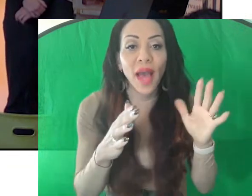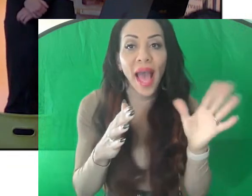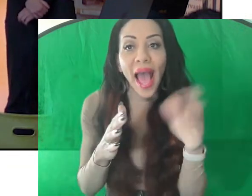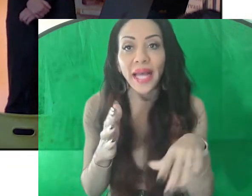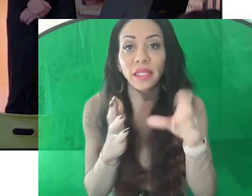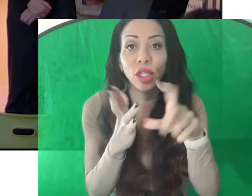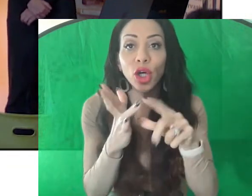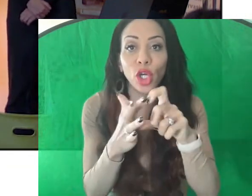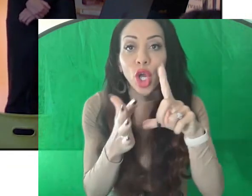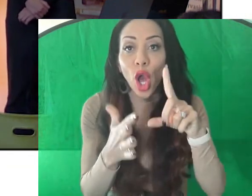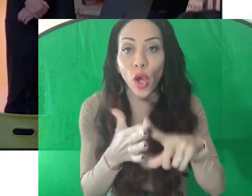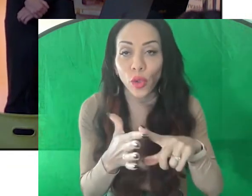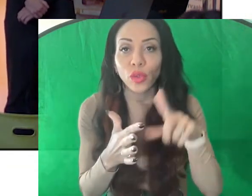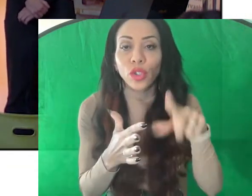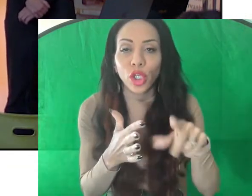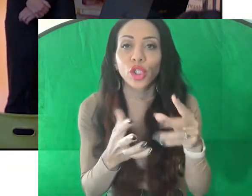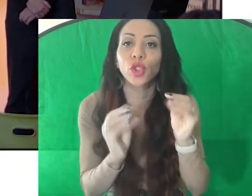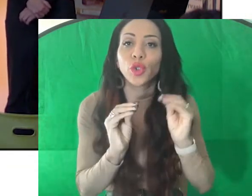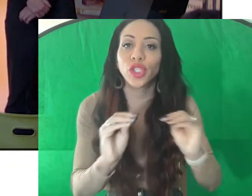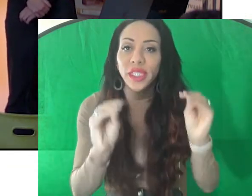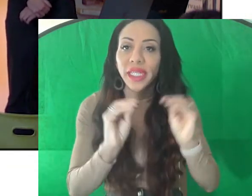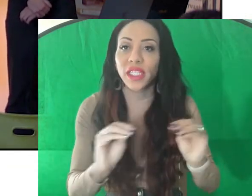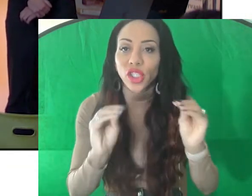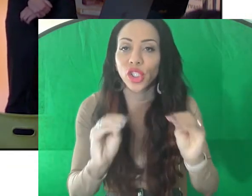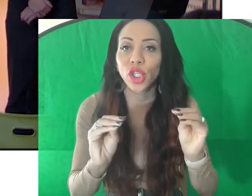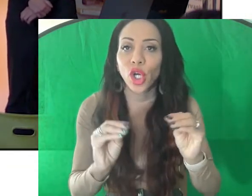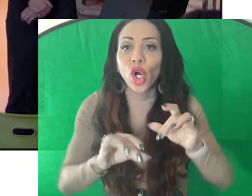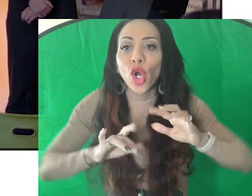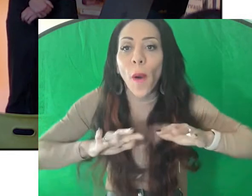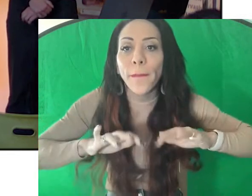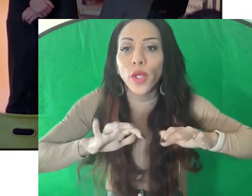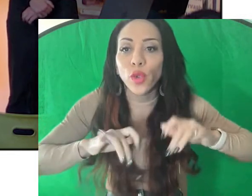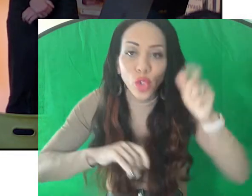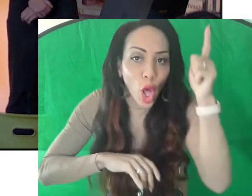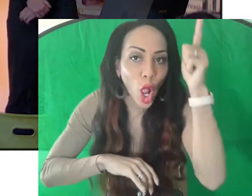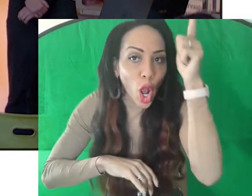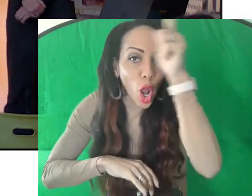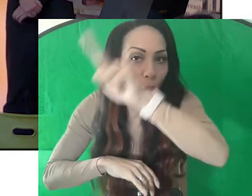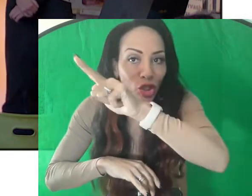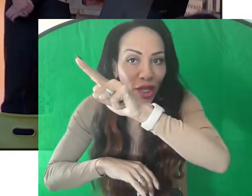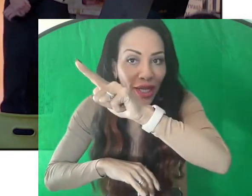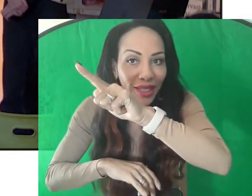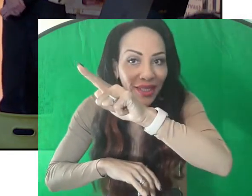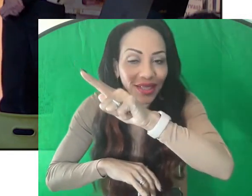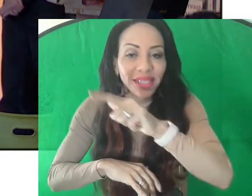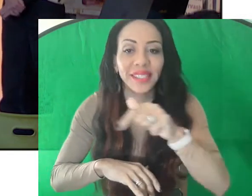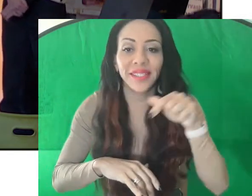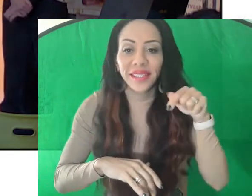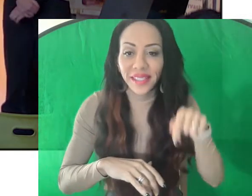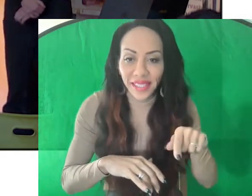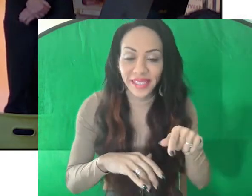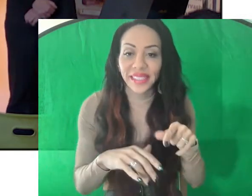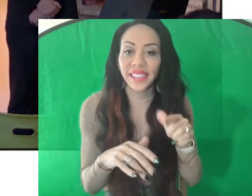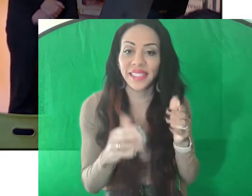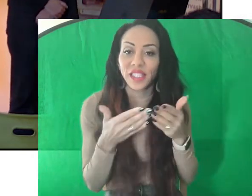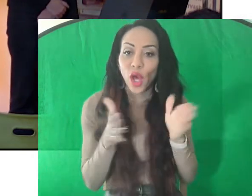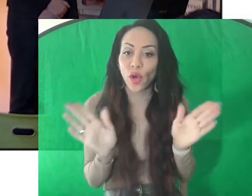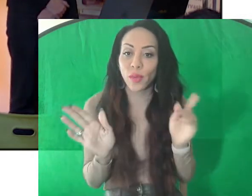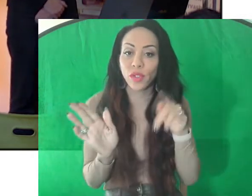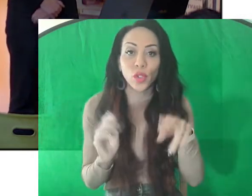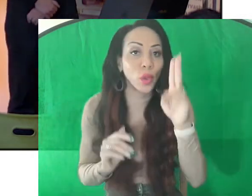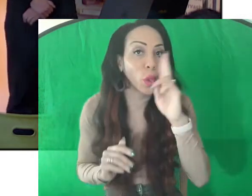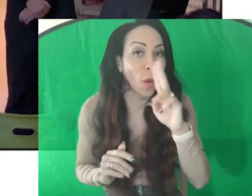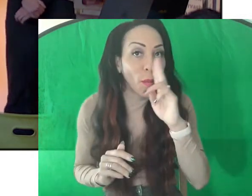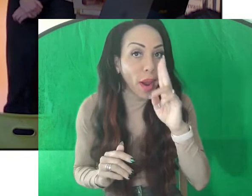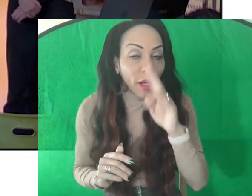fundamentals of programming and computational thinking. This is with an aim to inspire female and non-binary identifying students aged 11 to 14